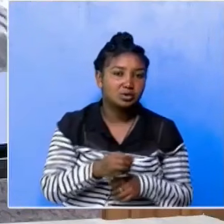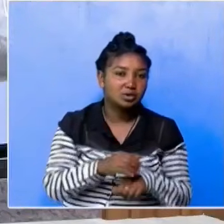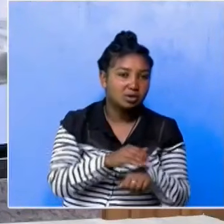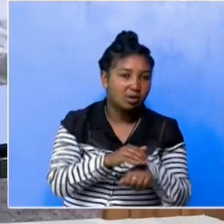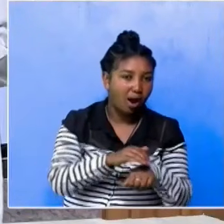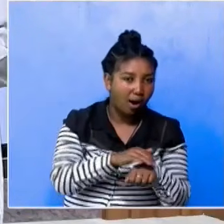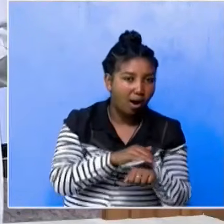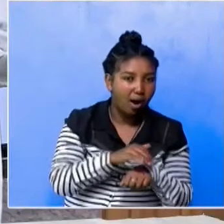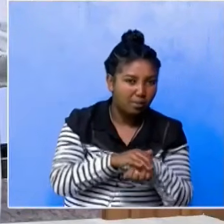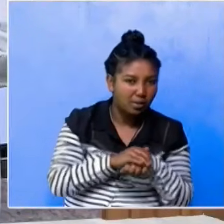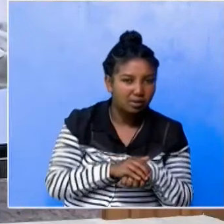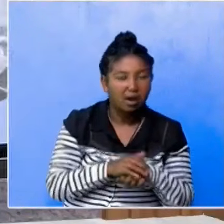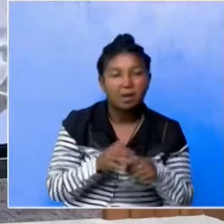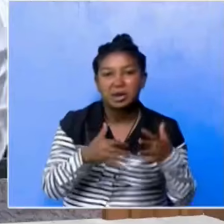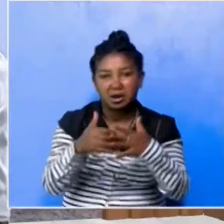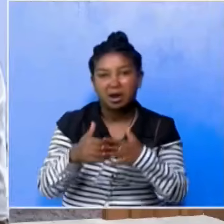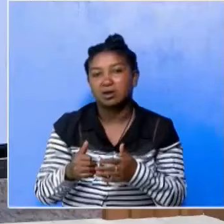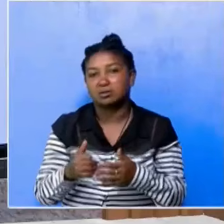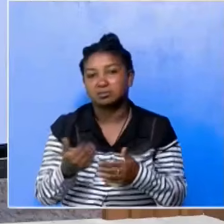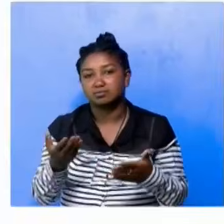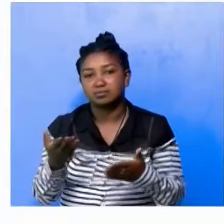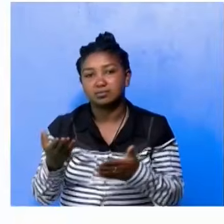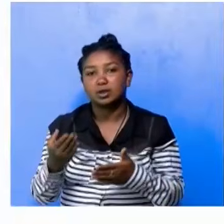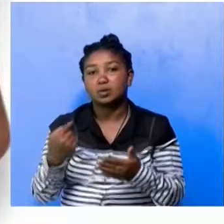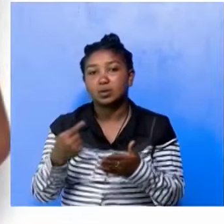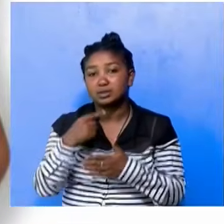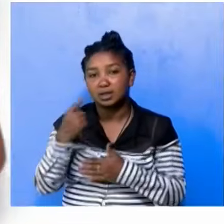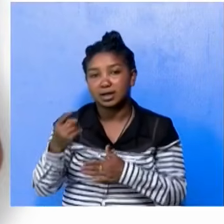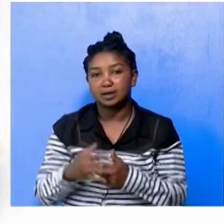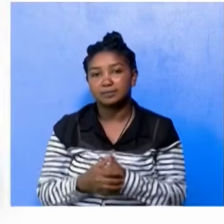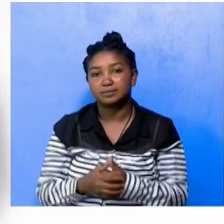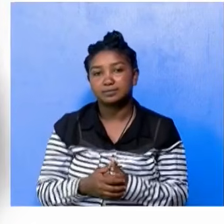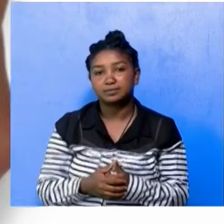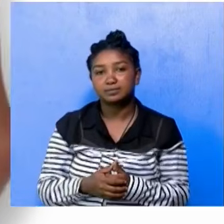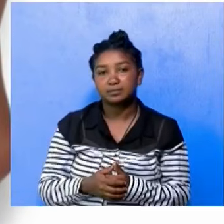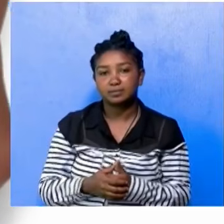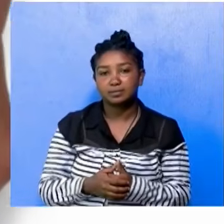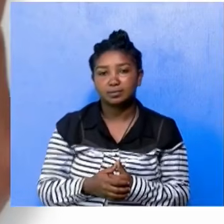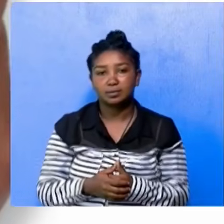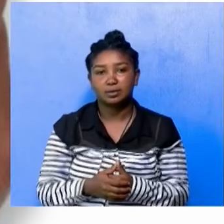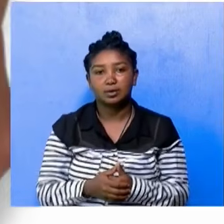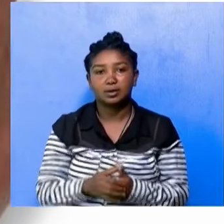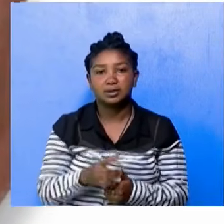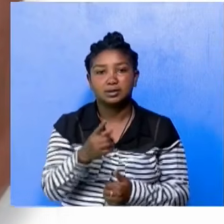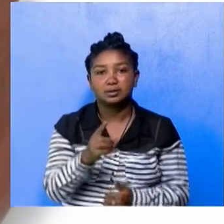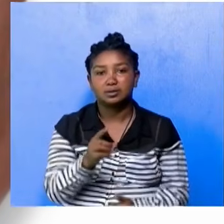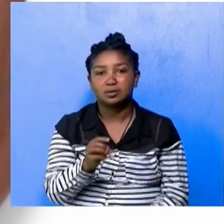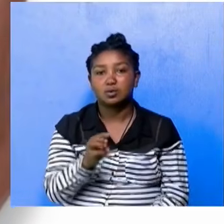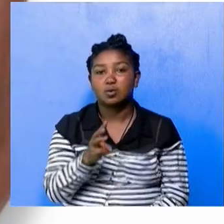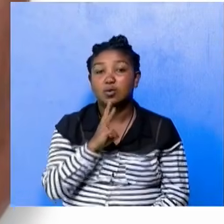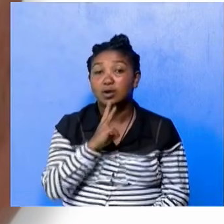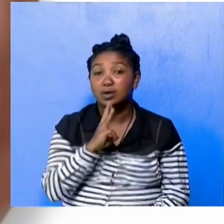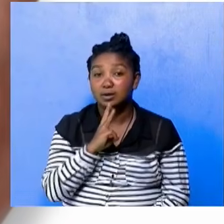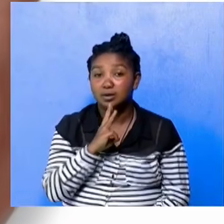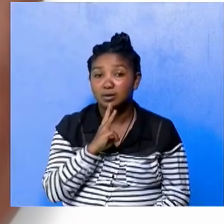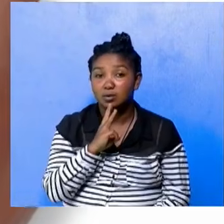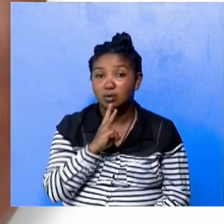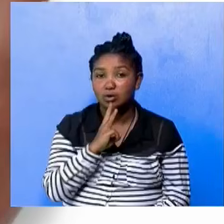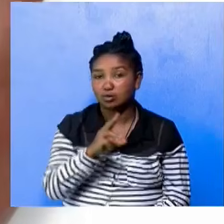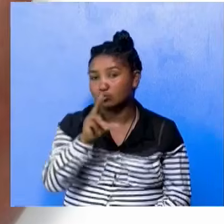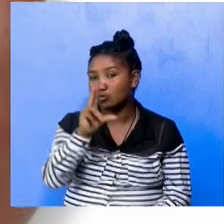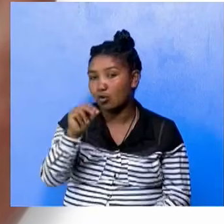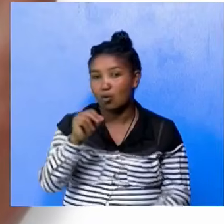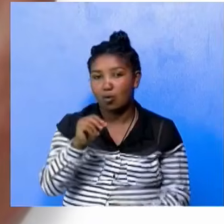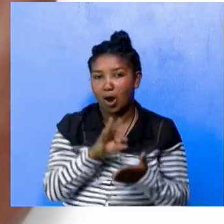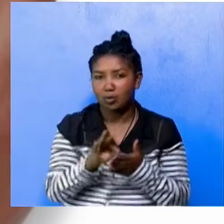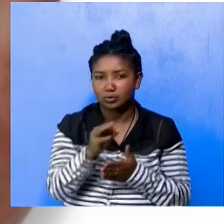in British. Okay? So we can say here the word water because we cannot count